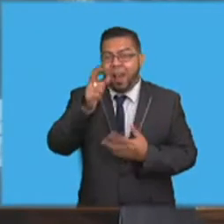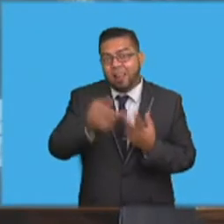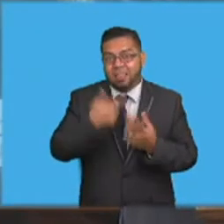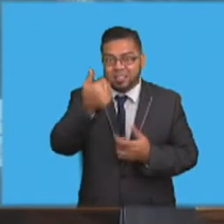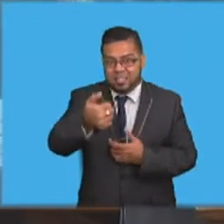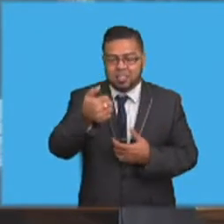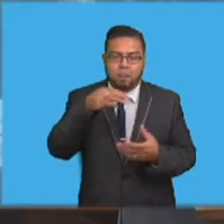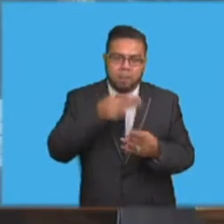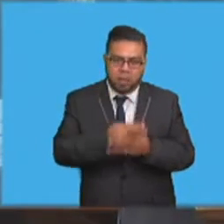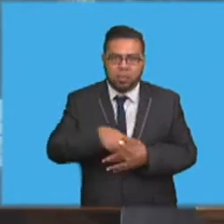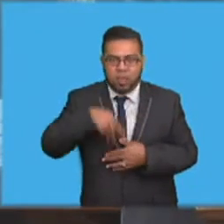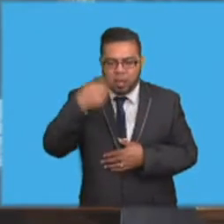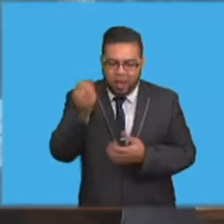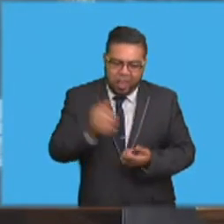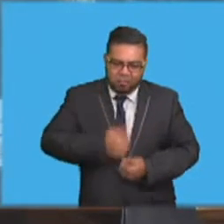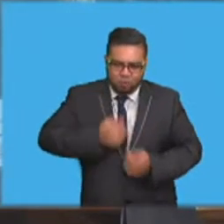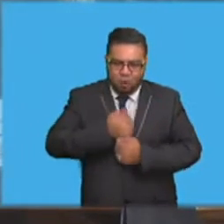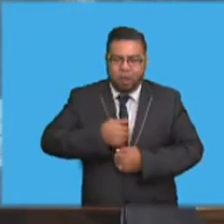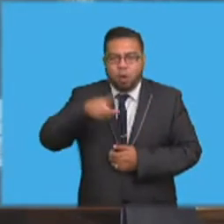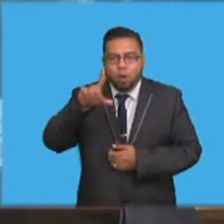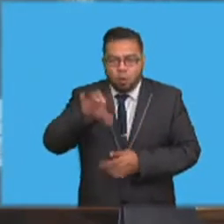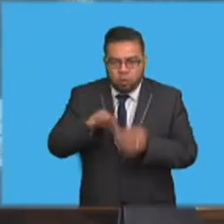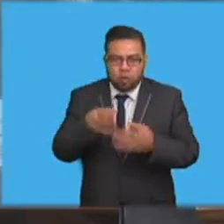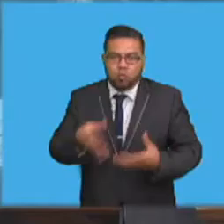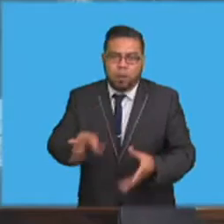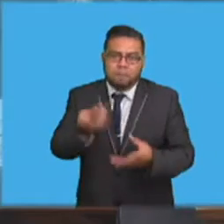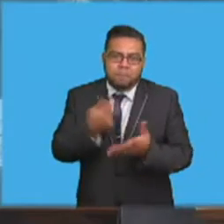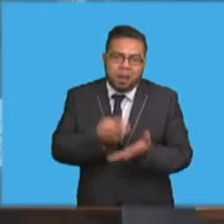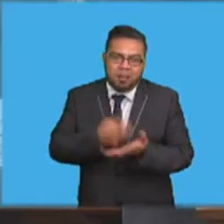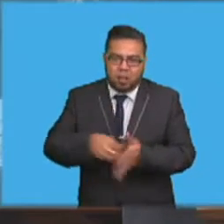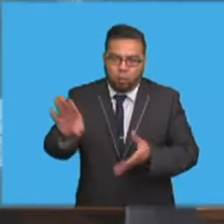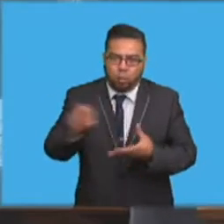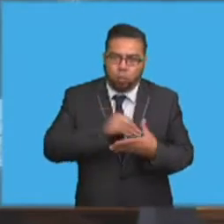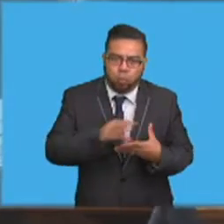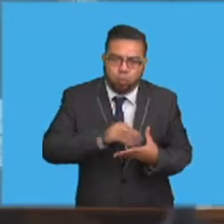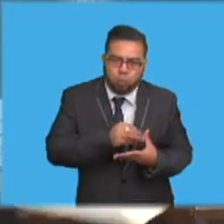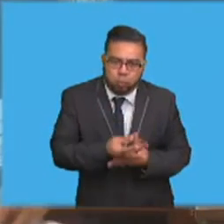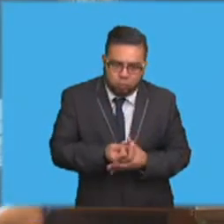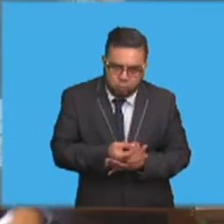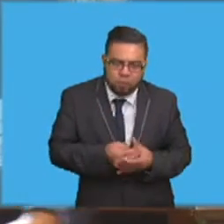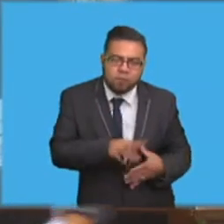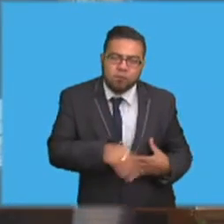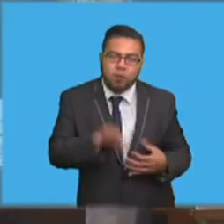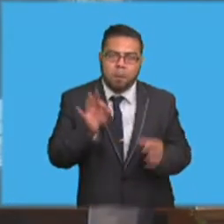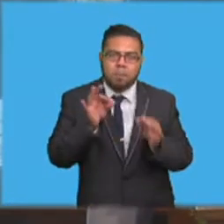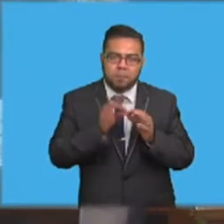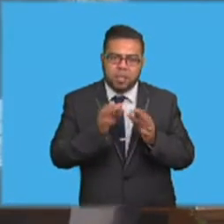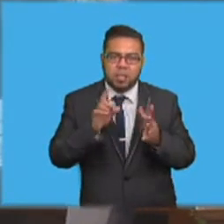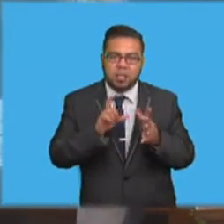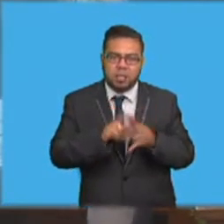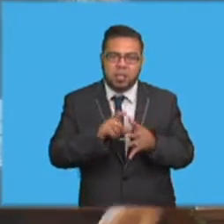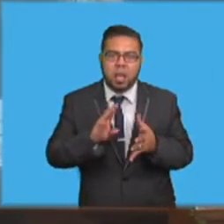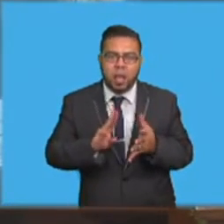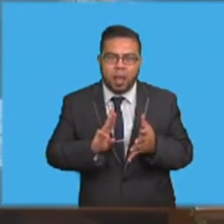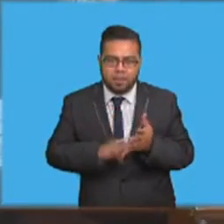months to enjoy the income that is being generated by BDM.